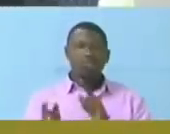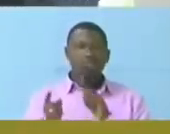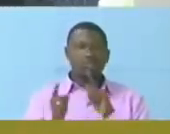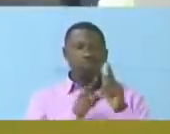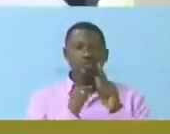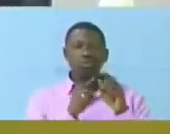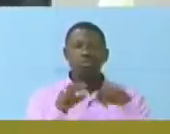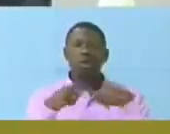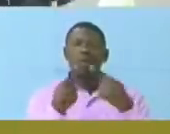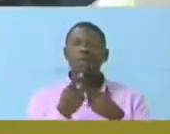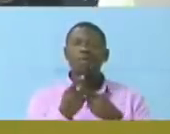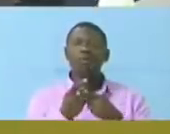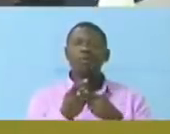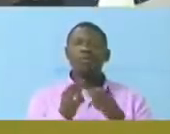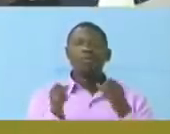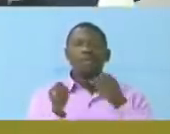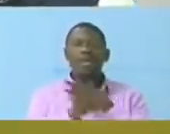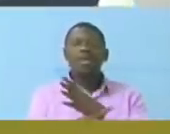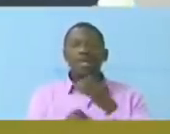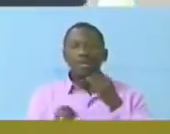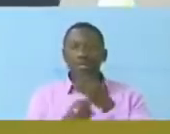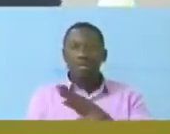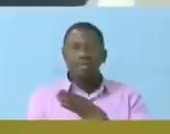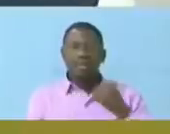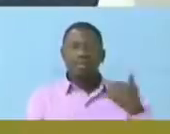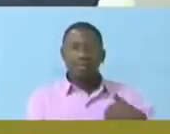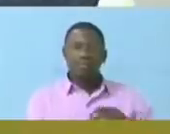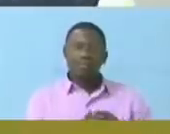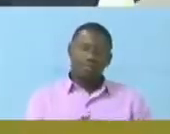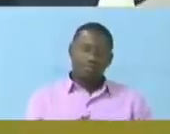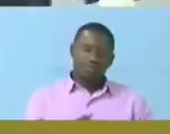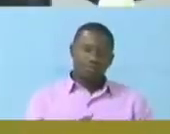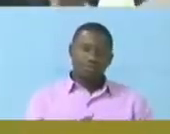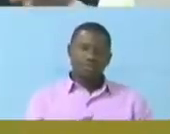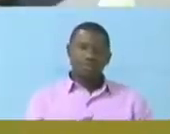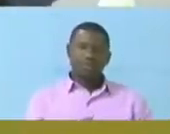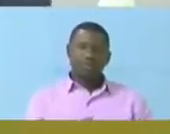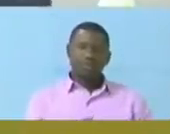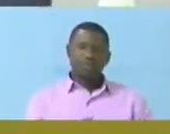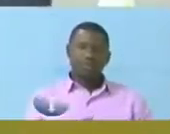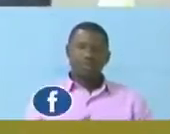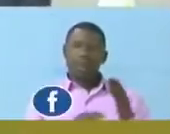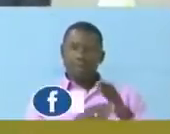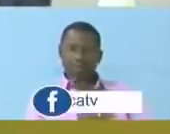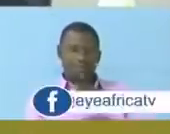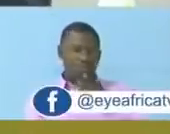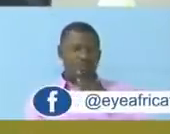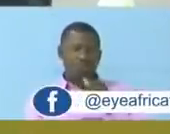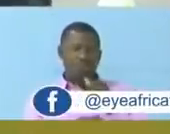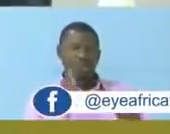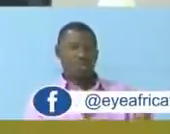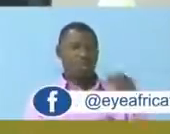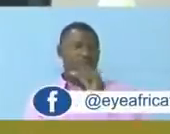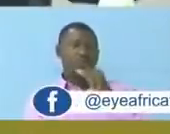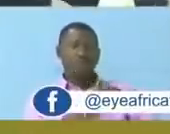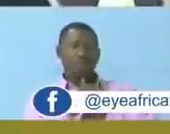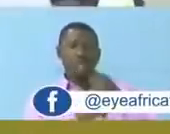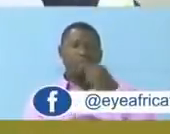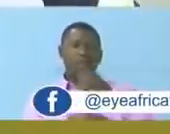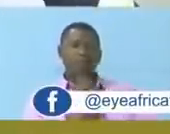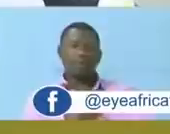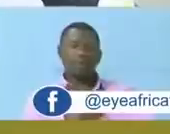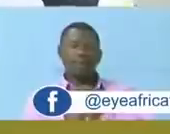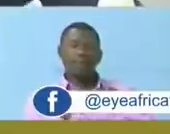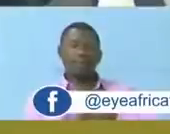Ghanaians. You returned to Gambia in 2007.